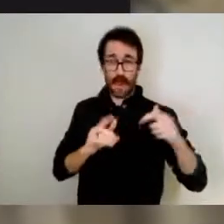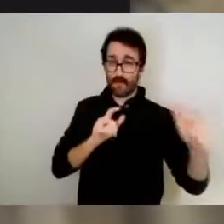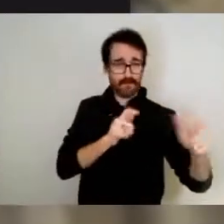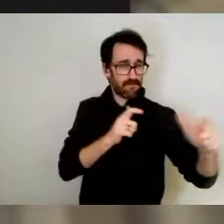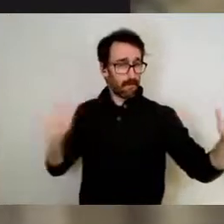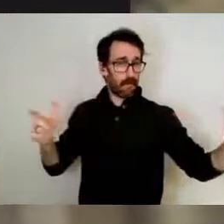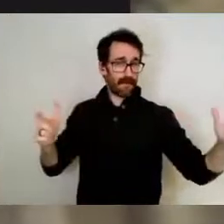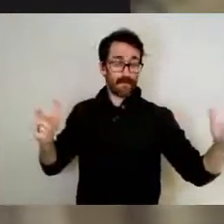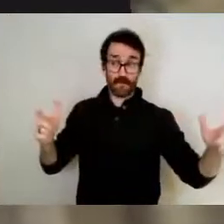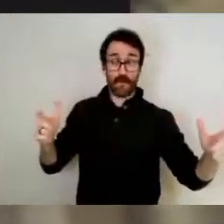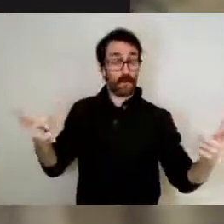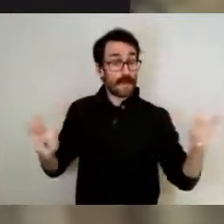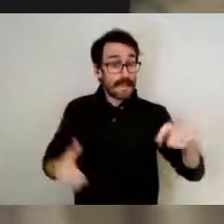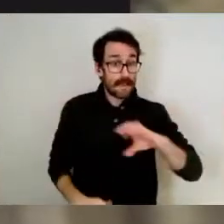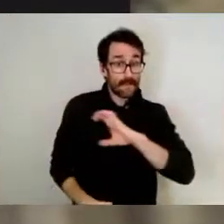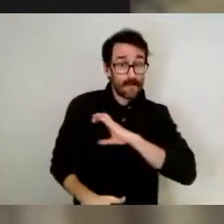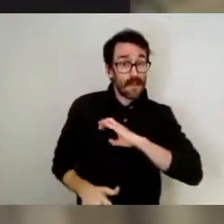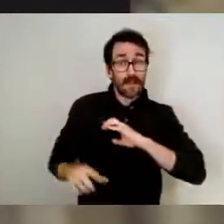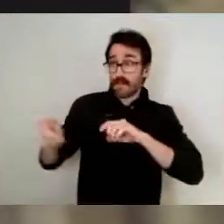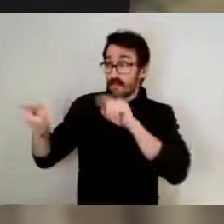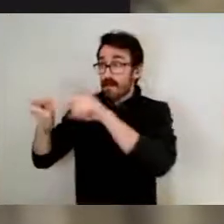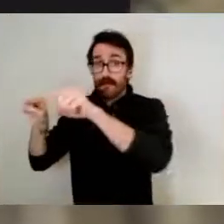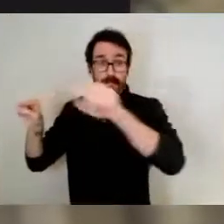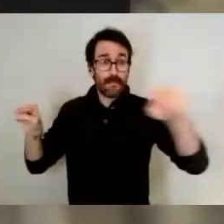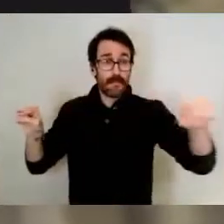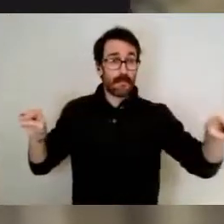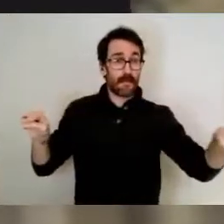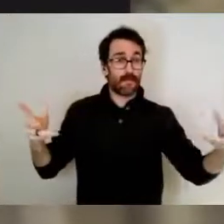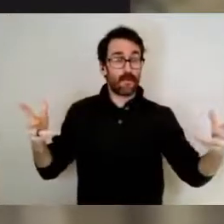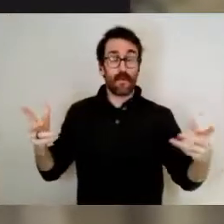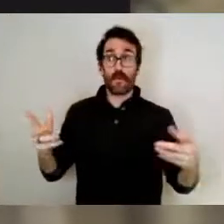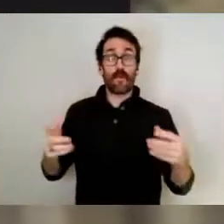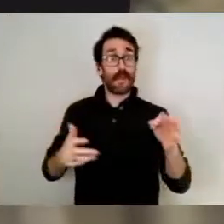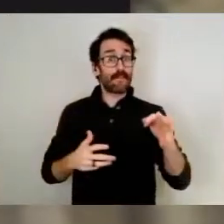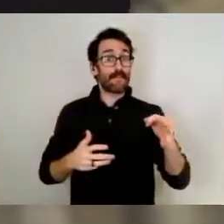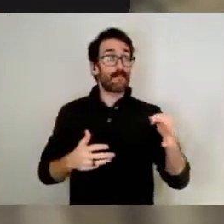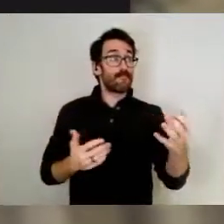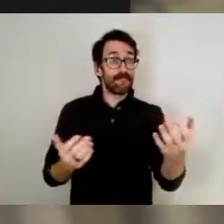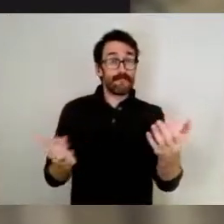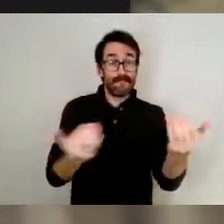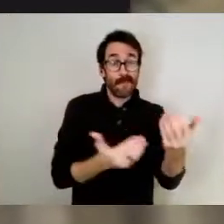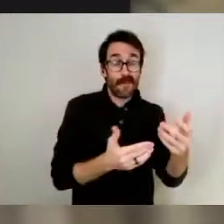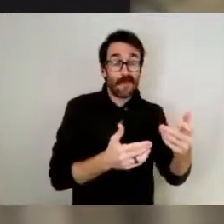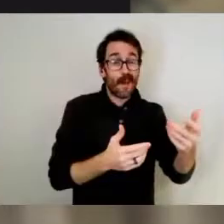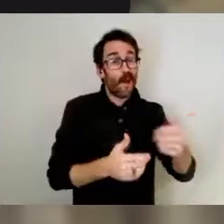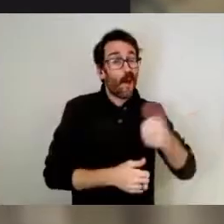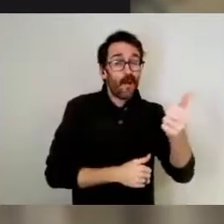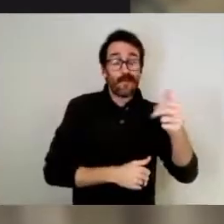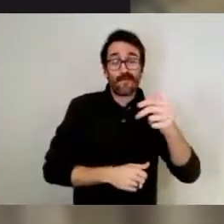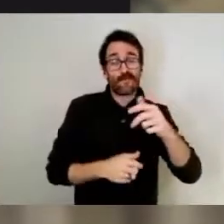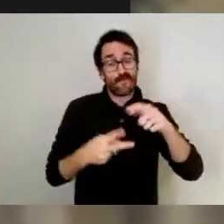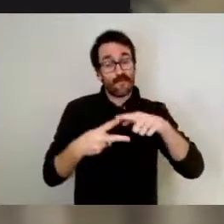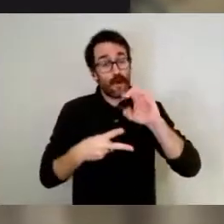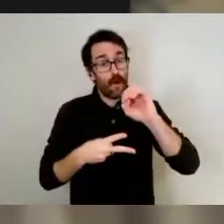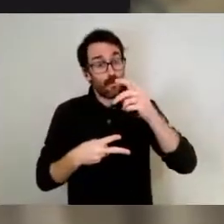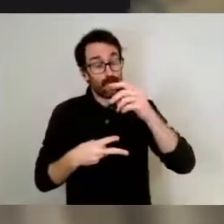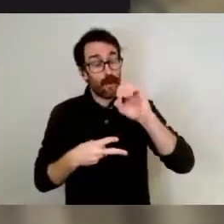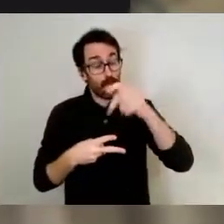human resources will be useful for? What type of actions will you be able to take once you get